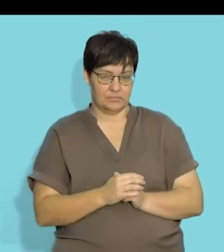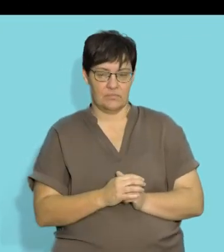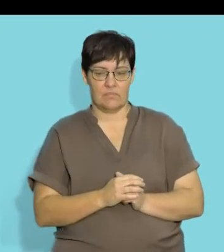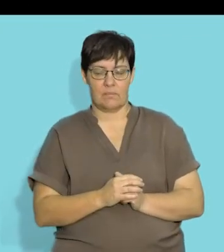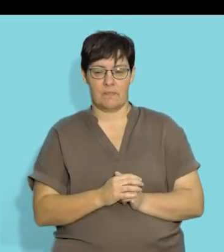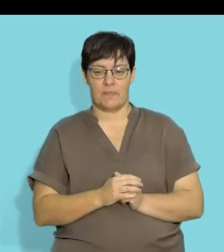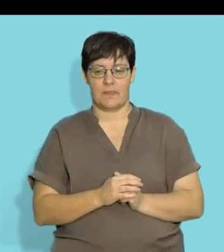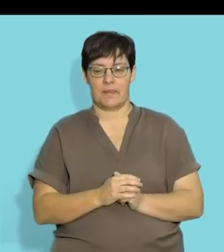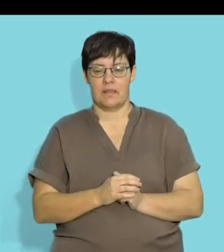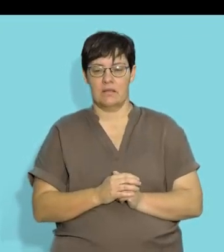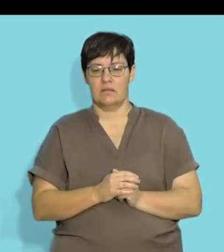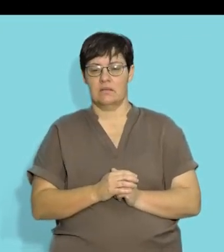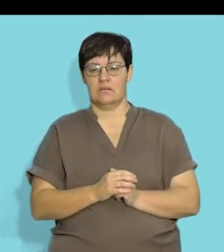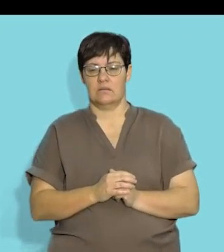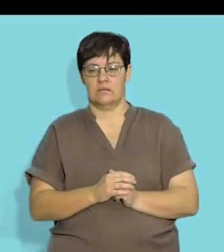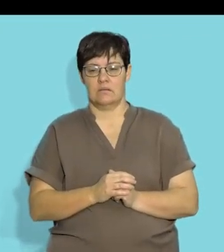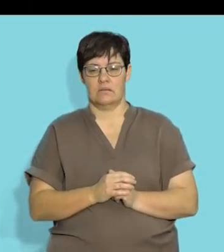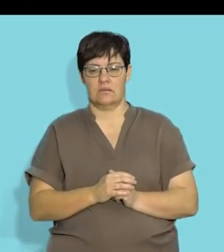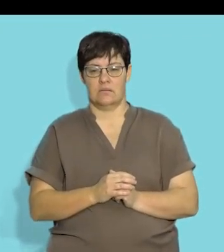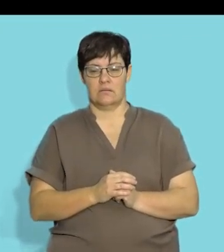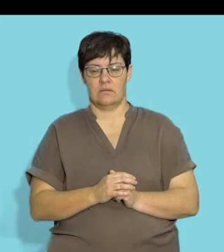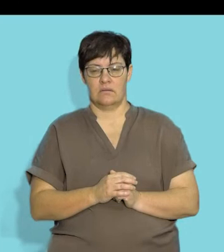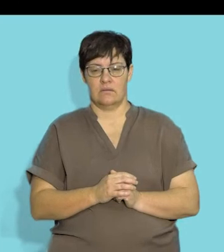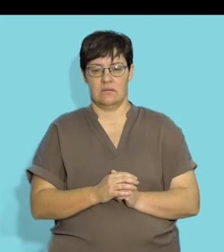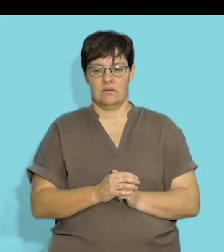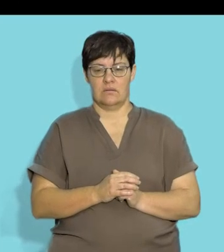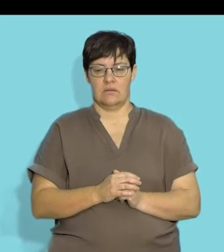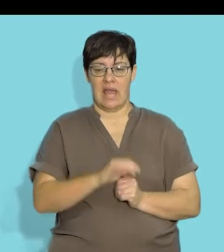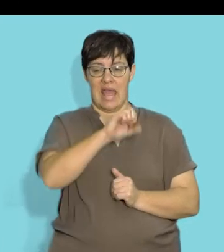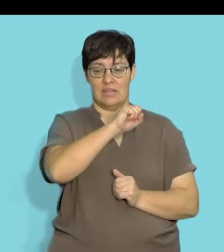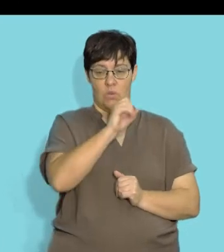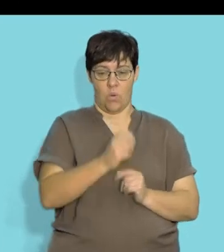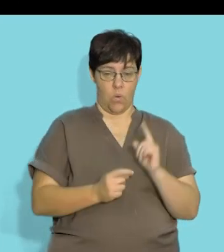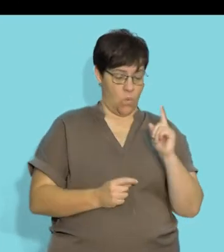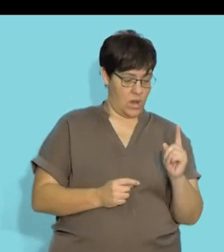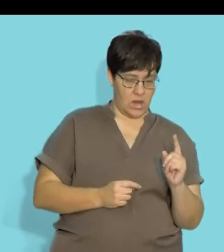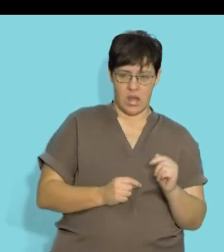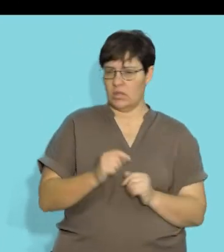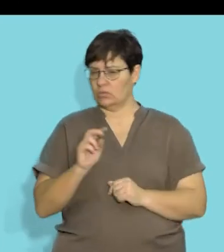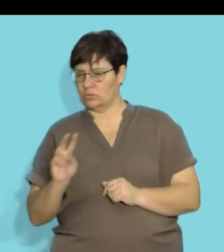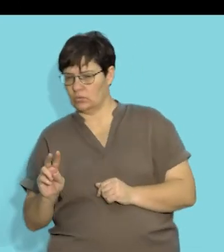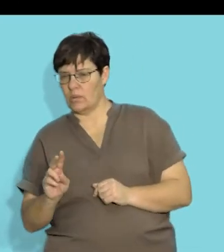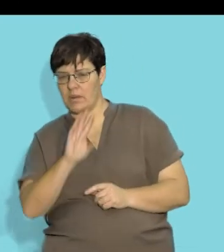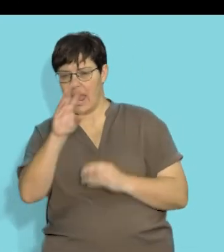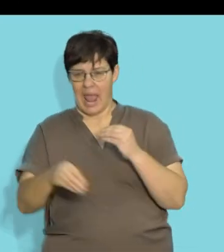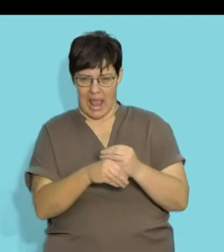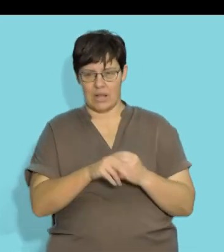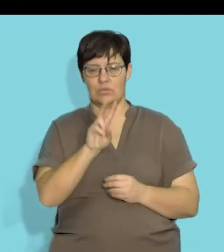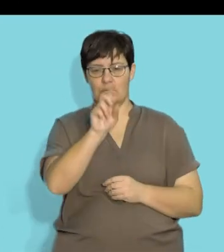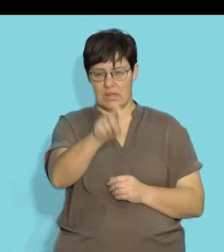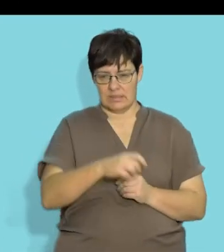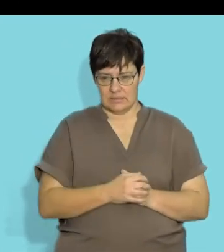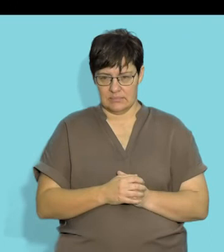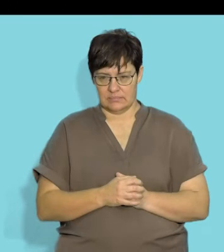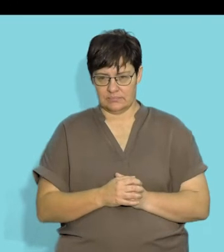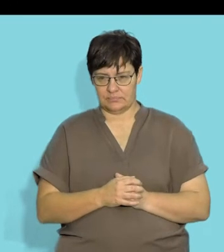there is 1 atom of sodium on the left and 2. It means here we need to put a 2, right?